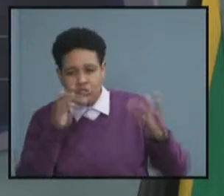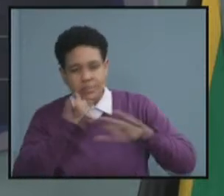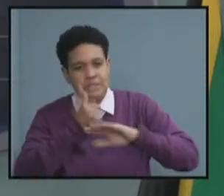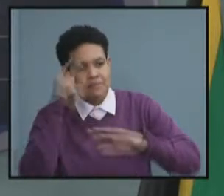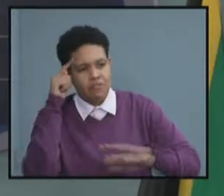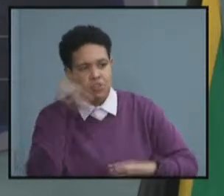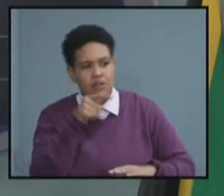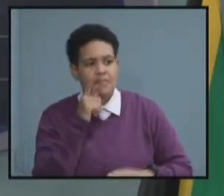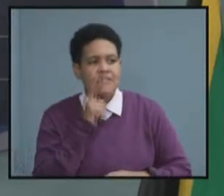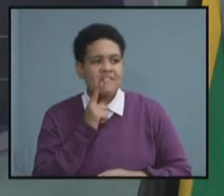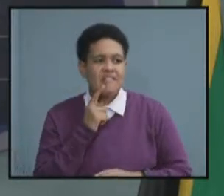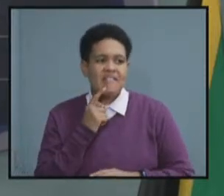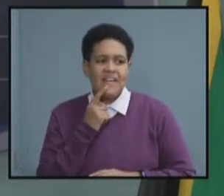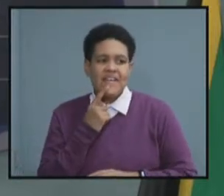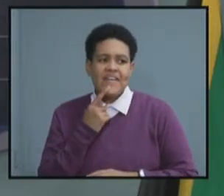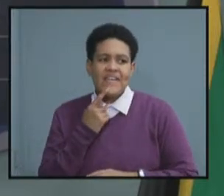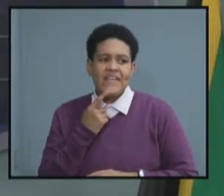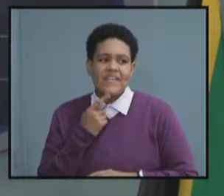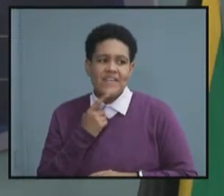made.